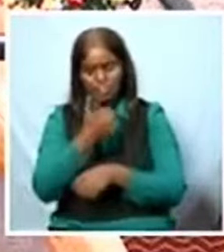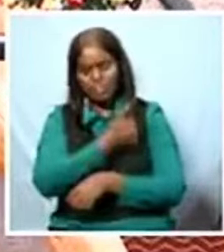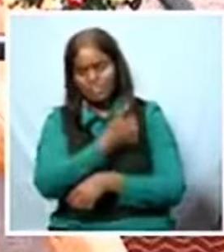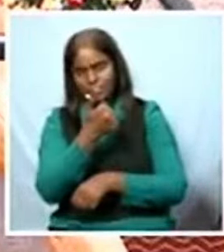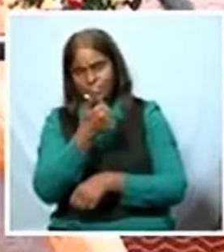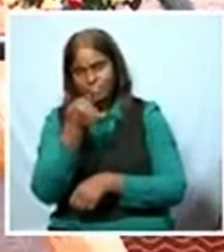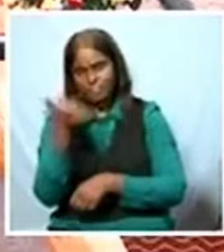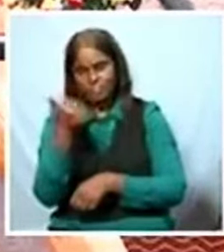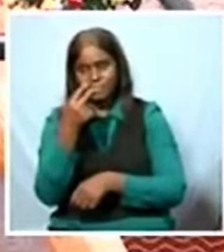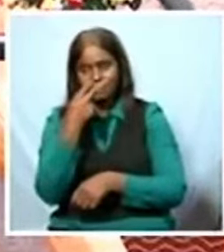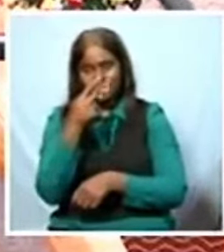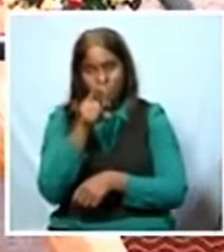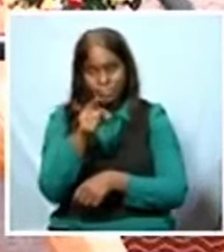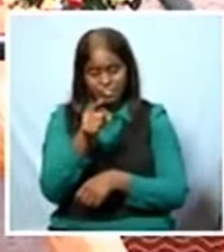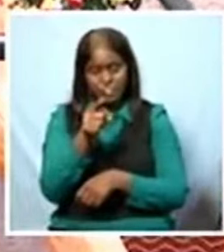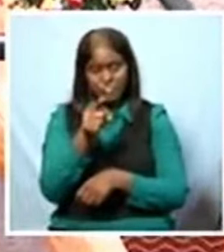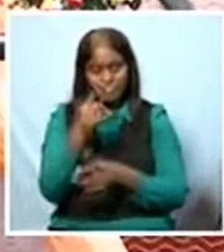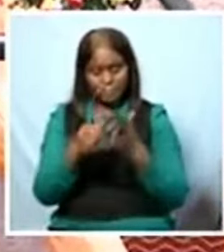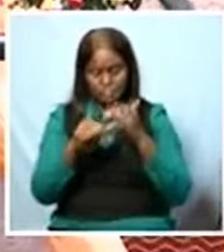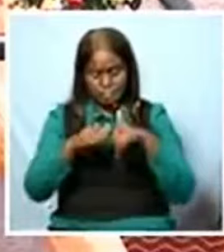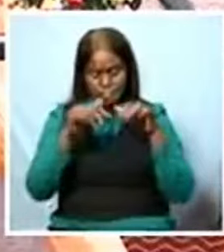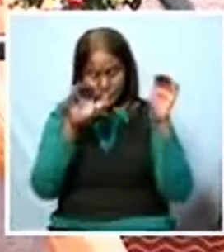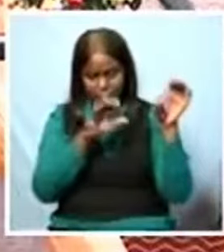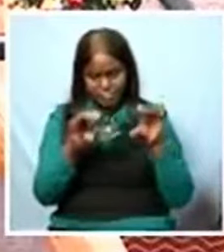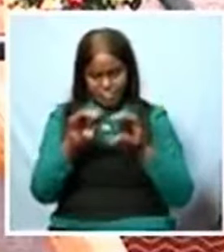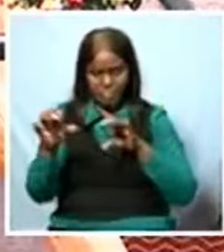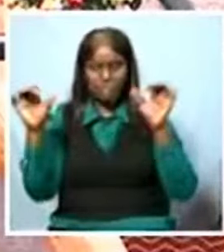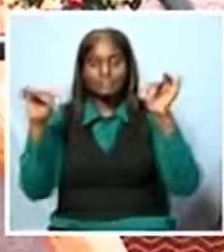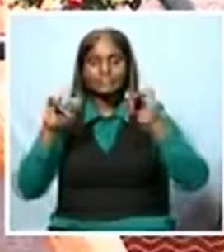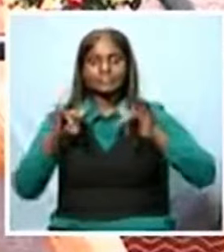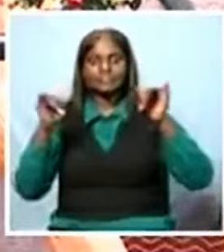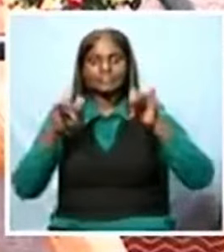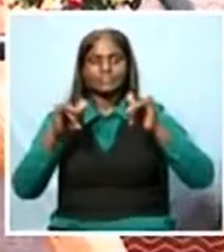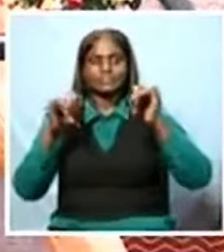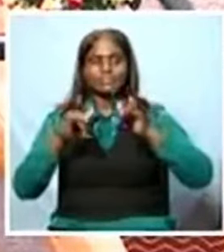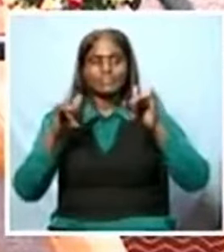eye which looks at whatever we are doing.